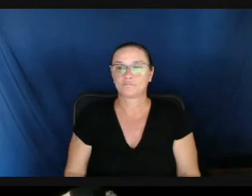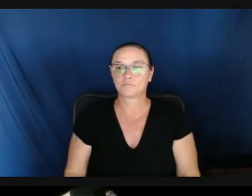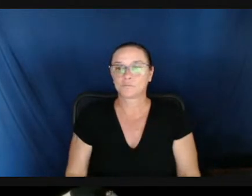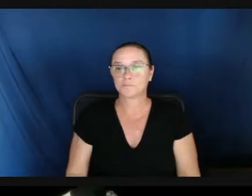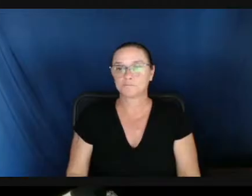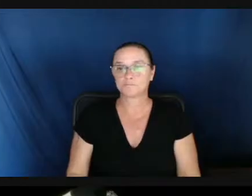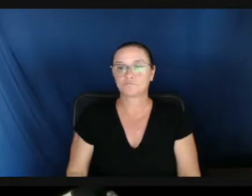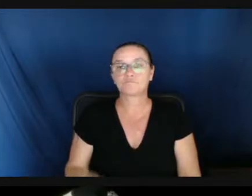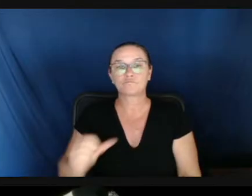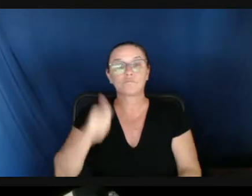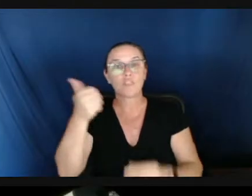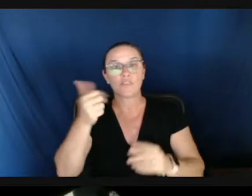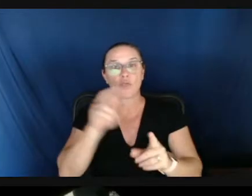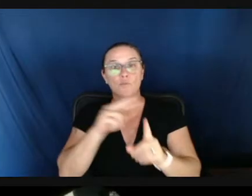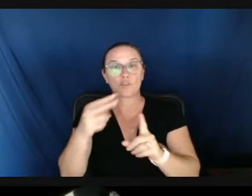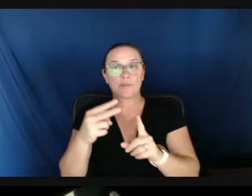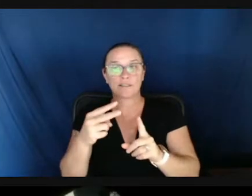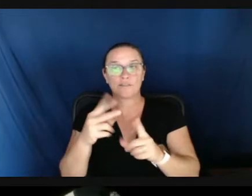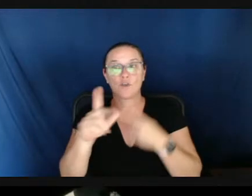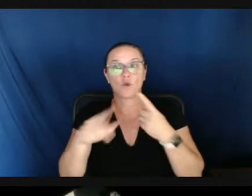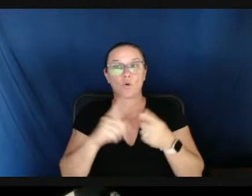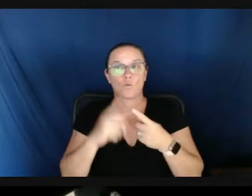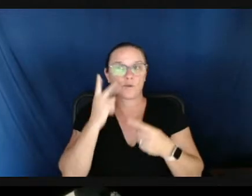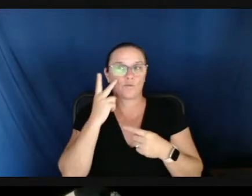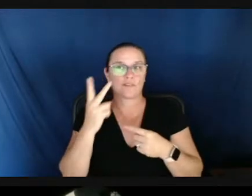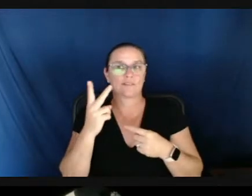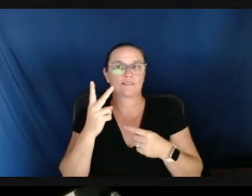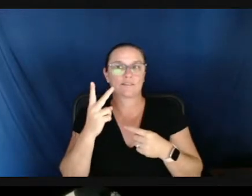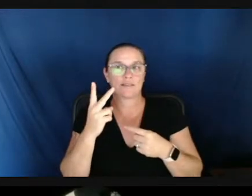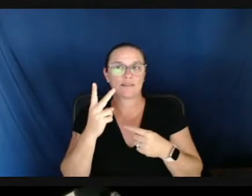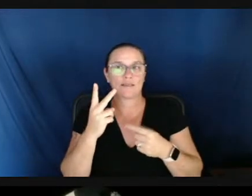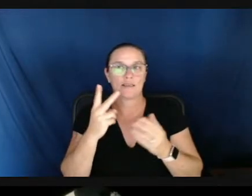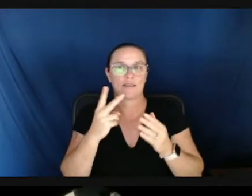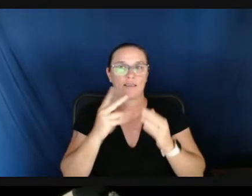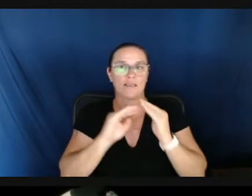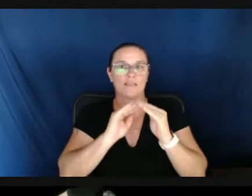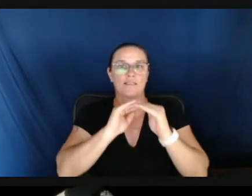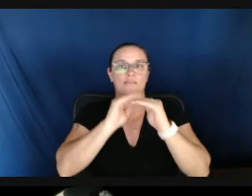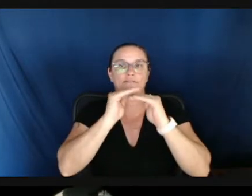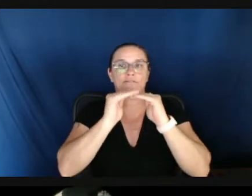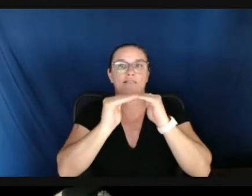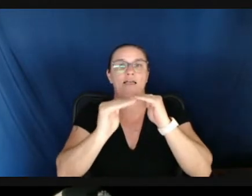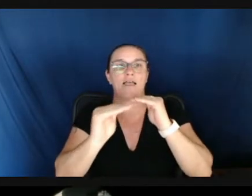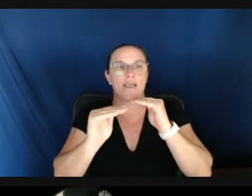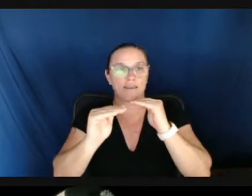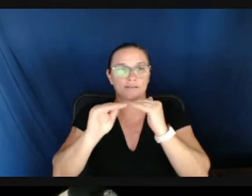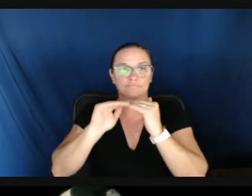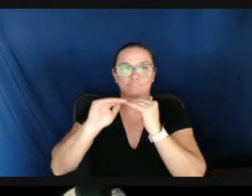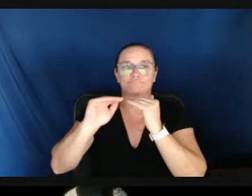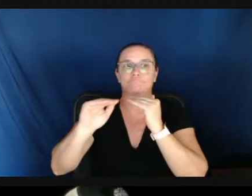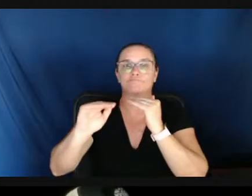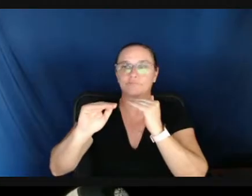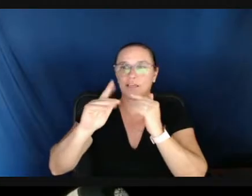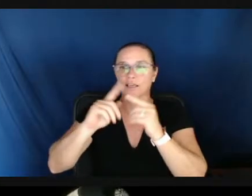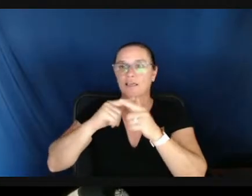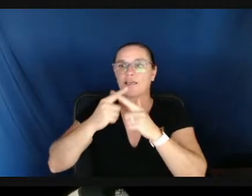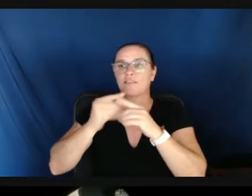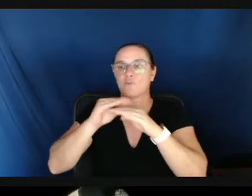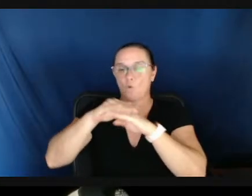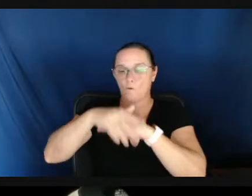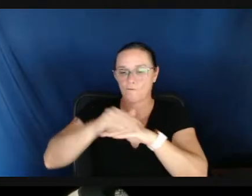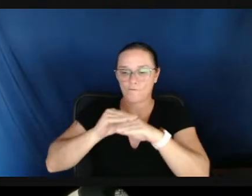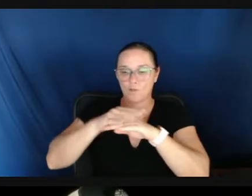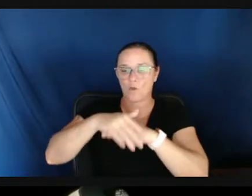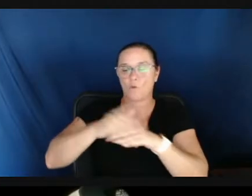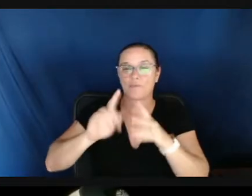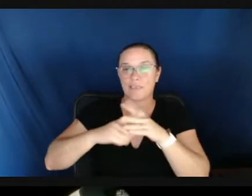point of view would be that when we've seen these flattenings of the tilt and an overflows beginning in the past, especially in